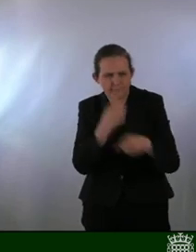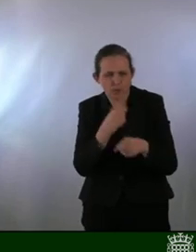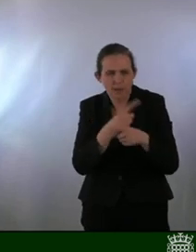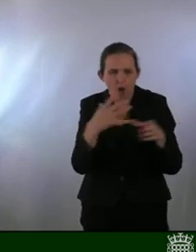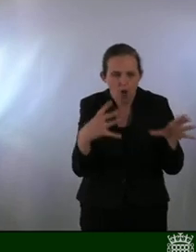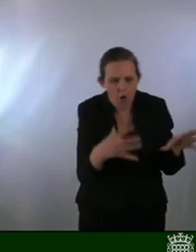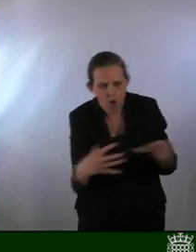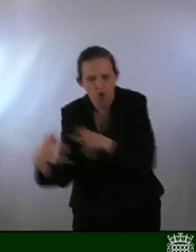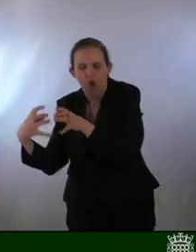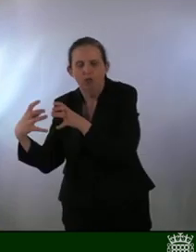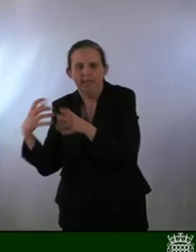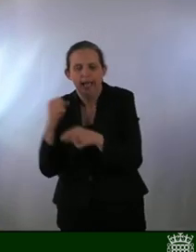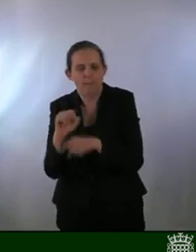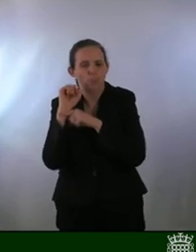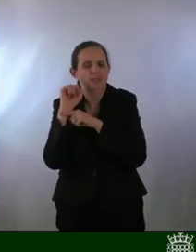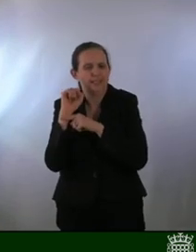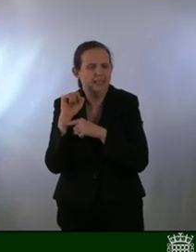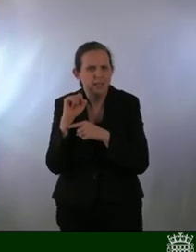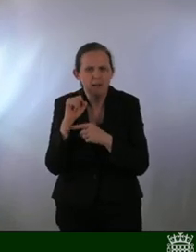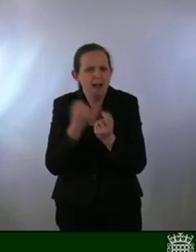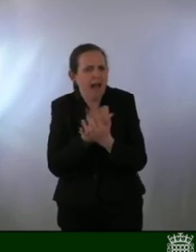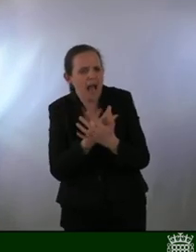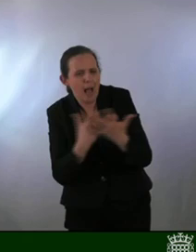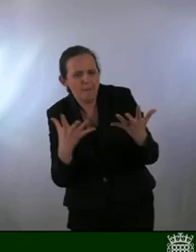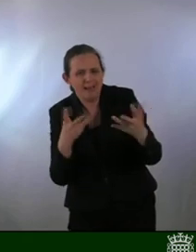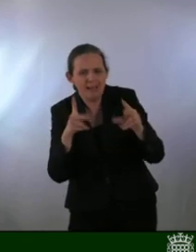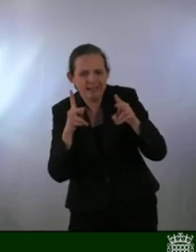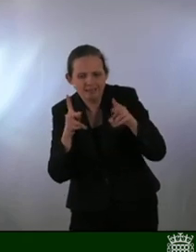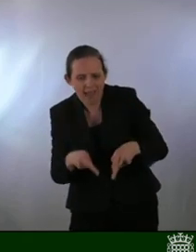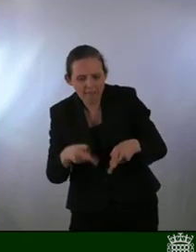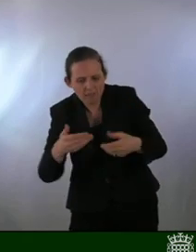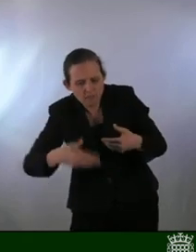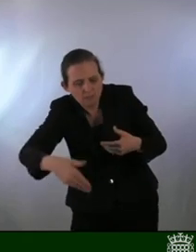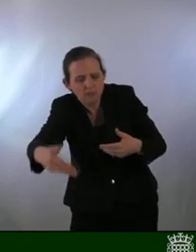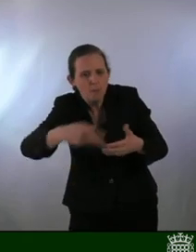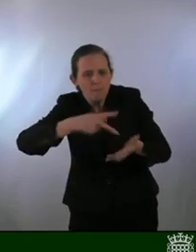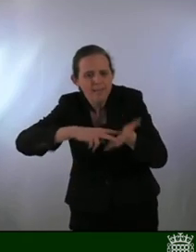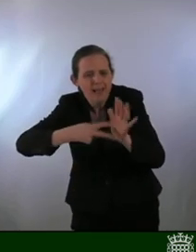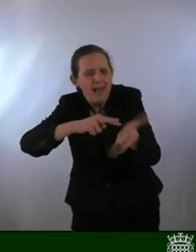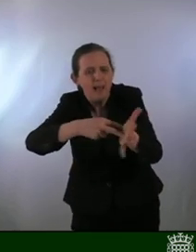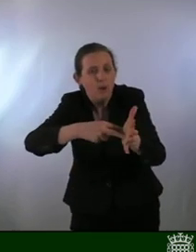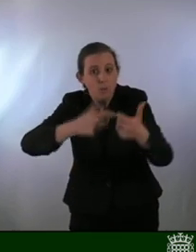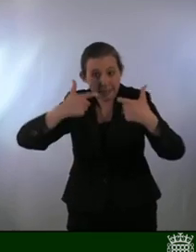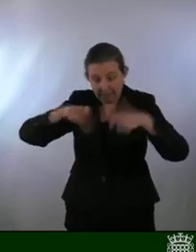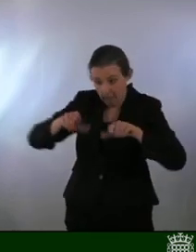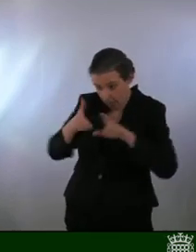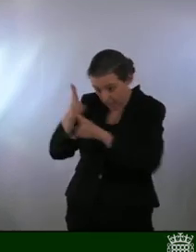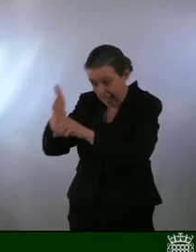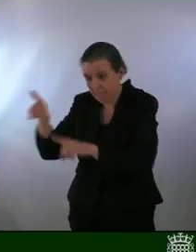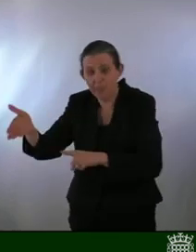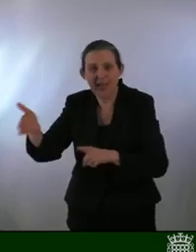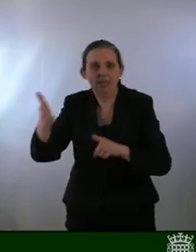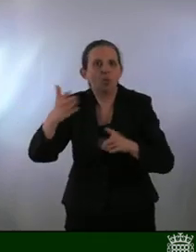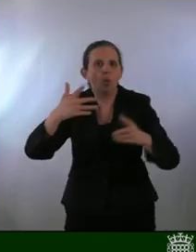many fatalities we could be seeing in this country, and if you are still pursuing that strategy, or if you have changed strategy instead to go